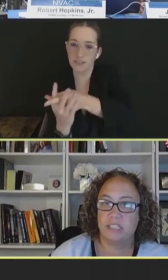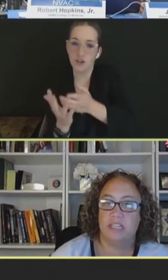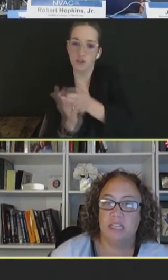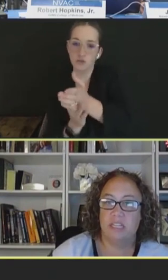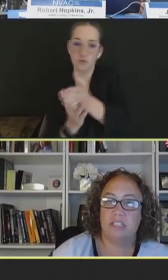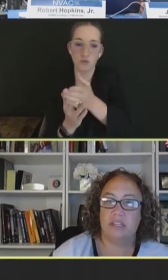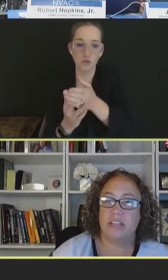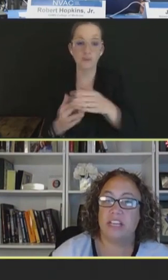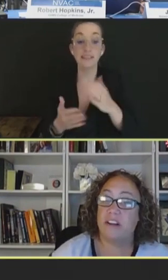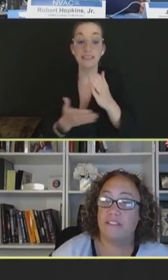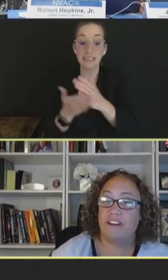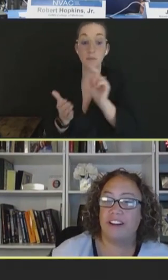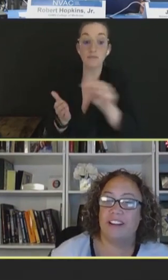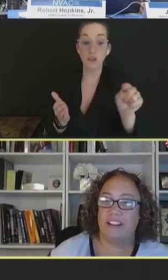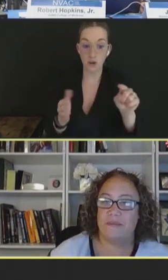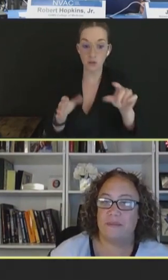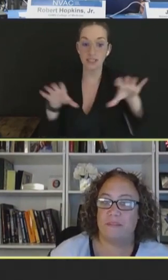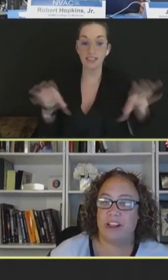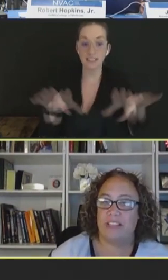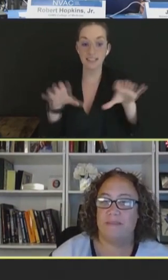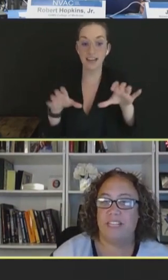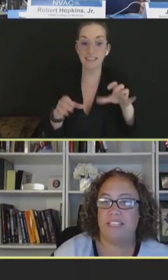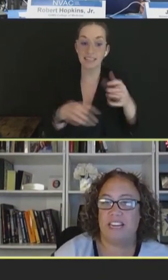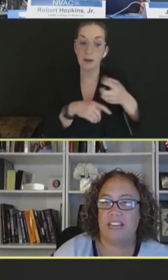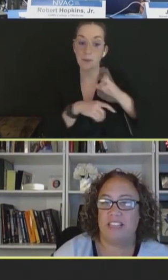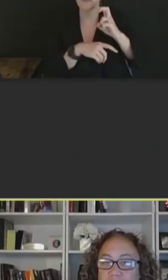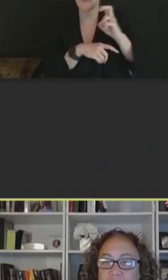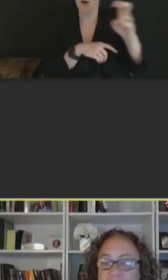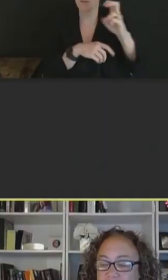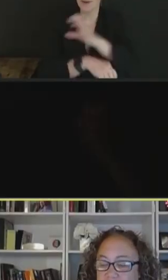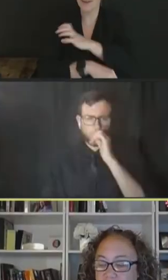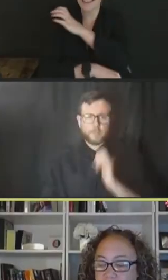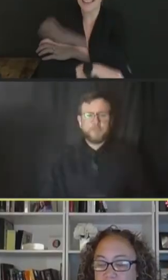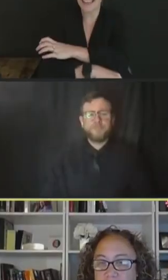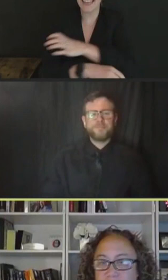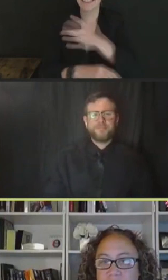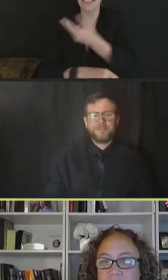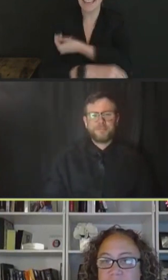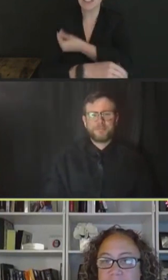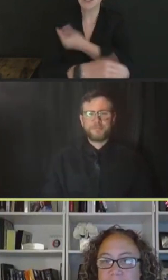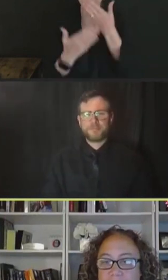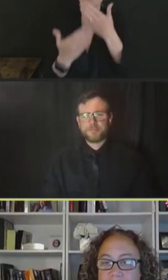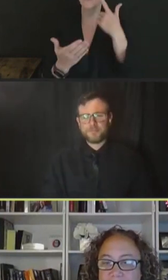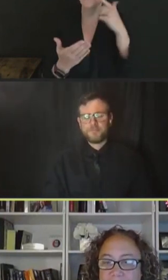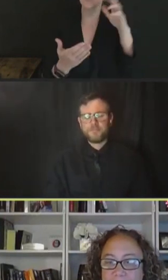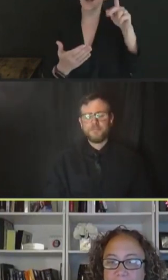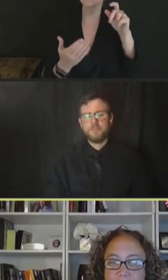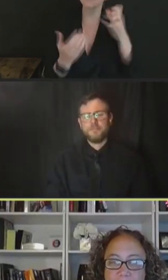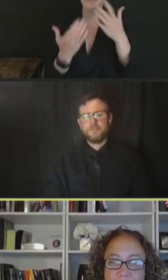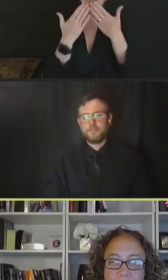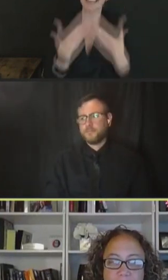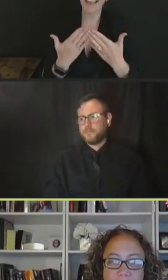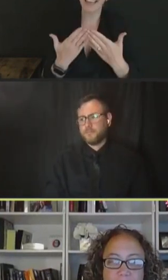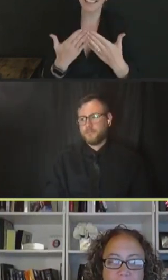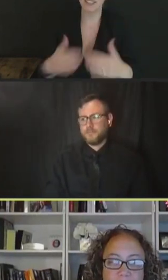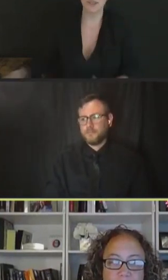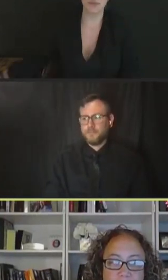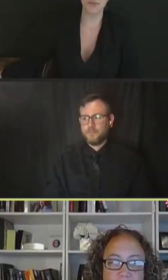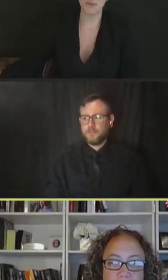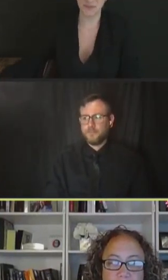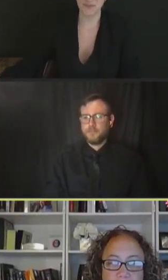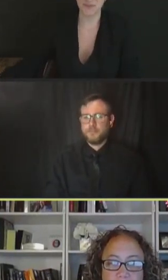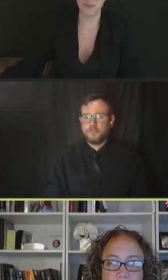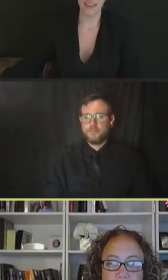vaccinations. So thank you all for allowing me to provide the updates, and I look forward to hearing from the other organizations. Thanks. Thank you,